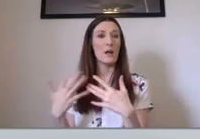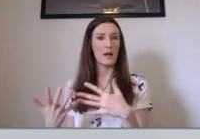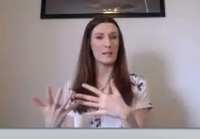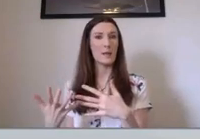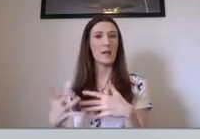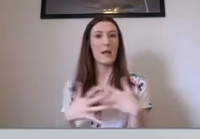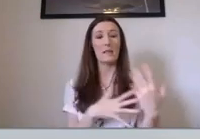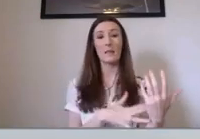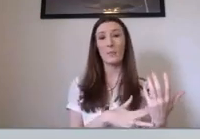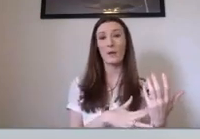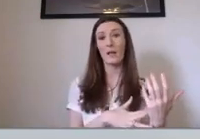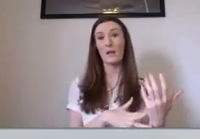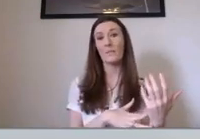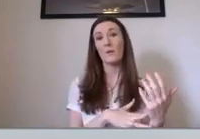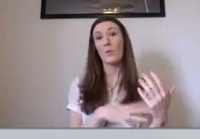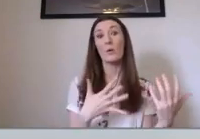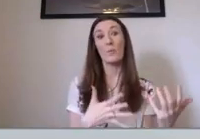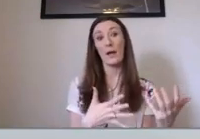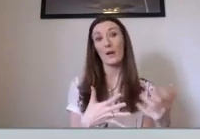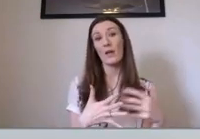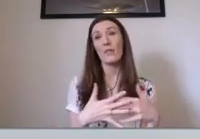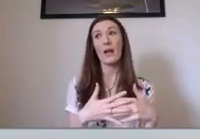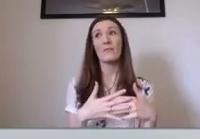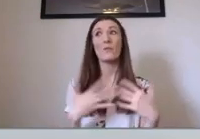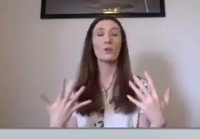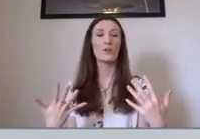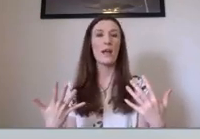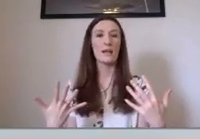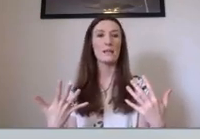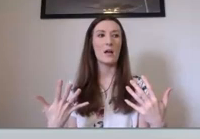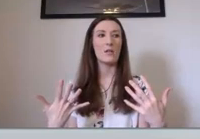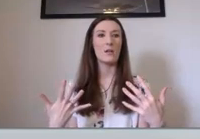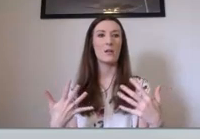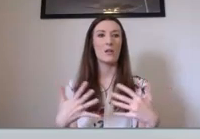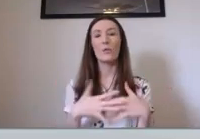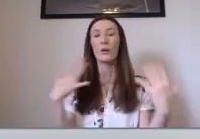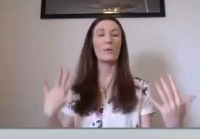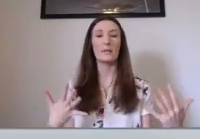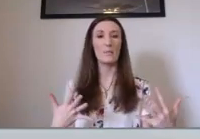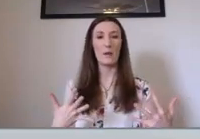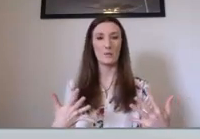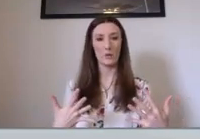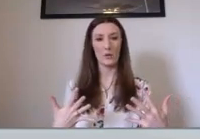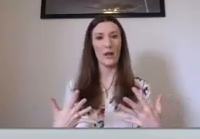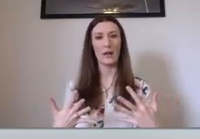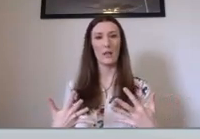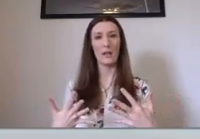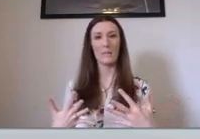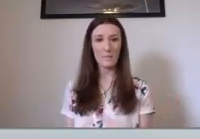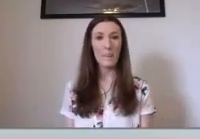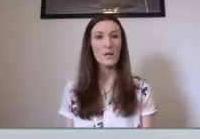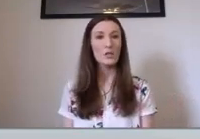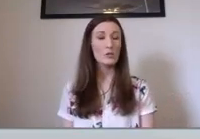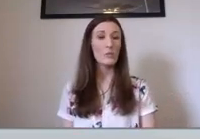speech, how to speak, and lip reading were better. That if you learned ASL, you weren't going to be able to learn